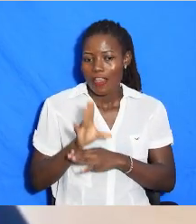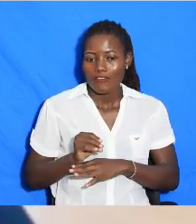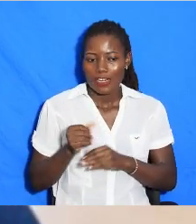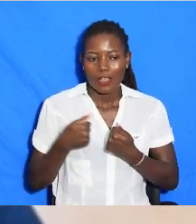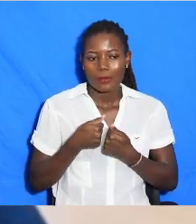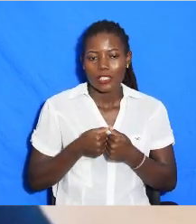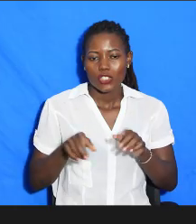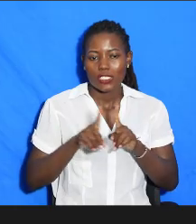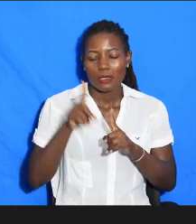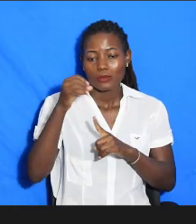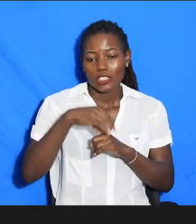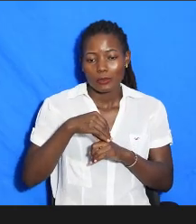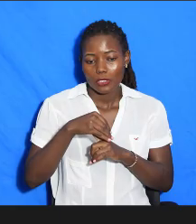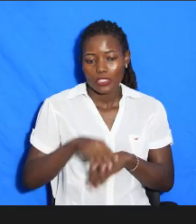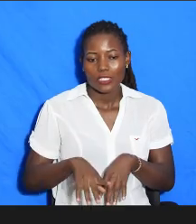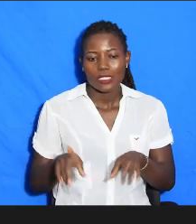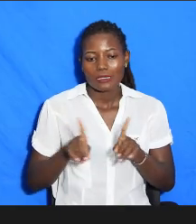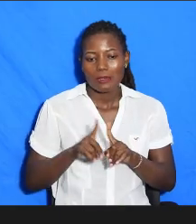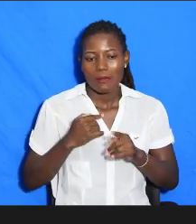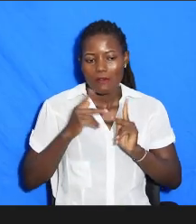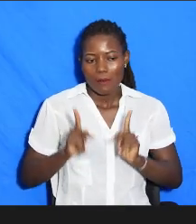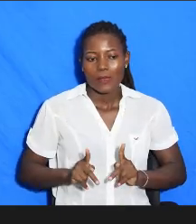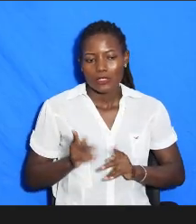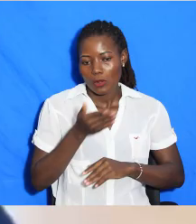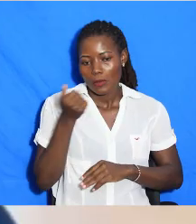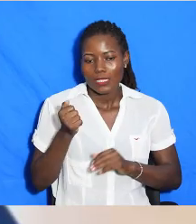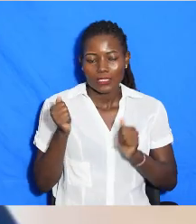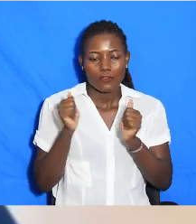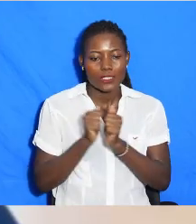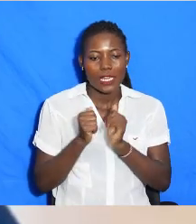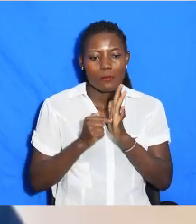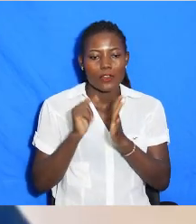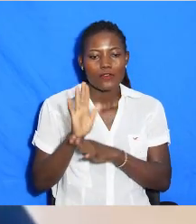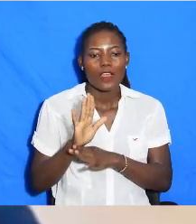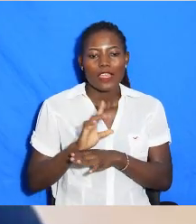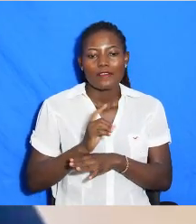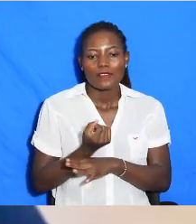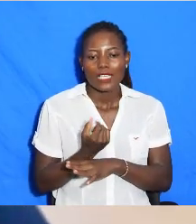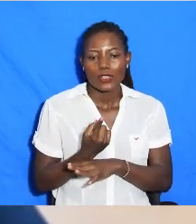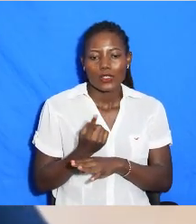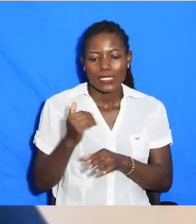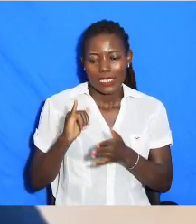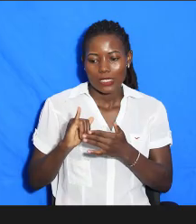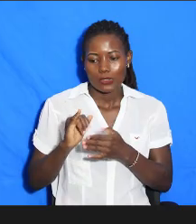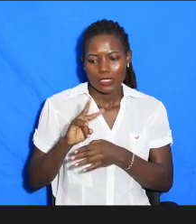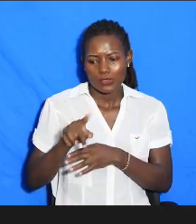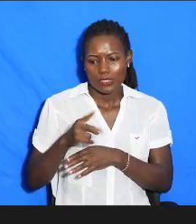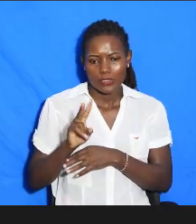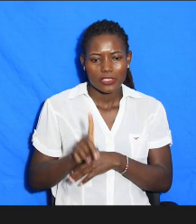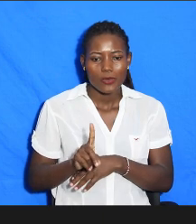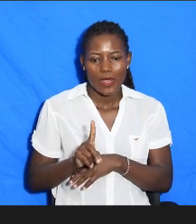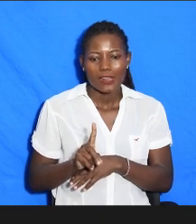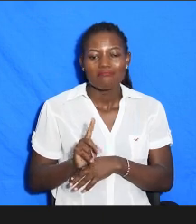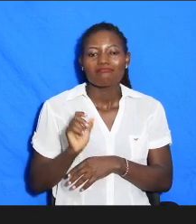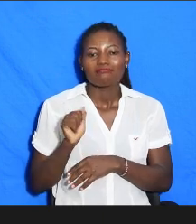championships. Yeah. And has a personal best of 10.5 seconds. That was in 2021. Actually, it's